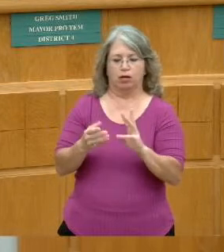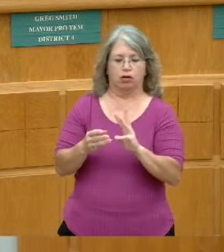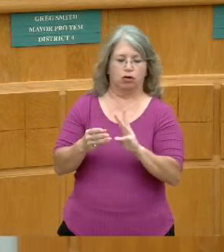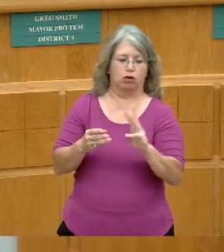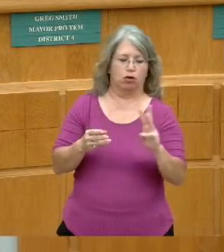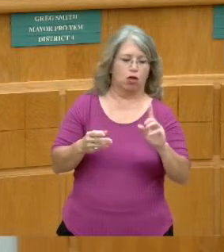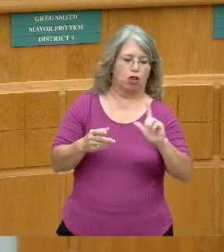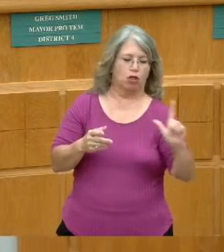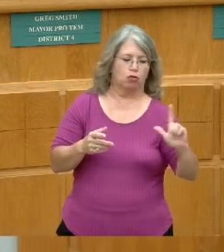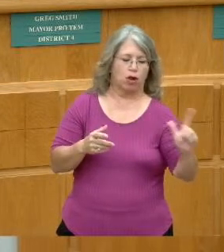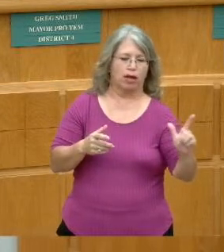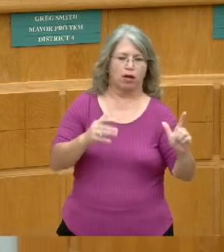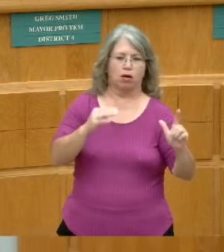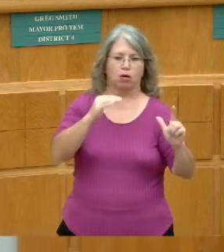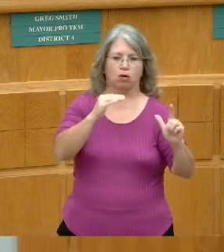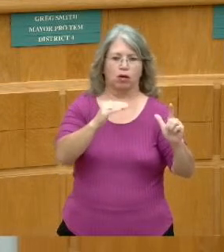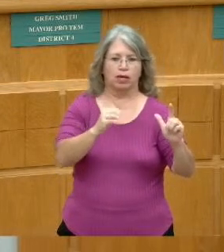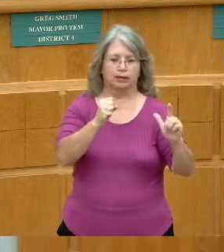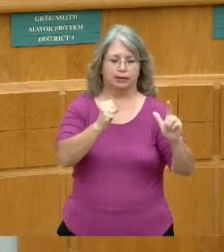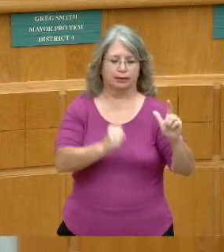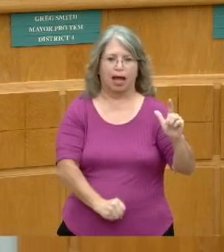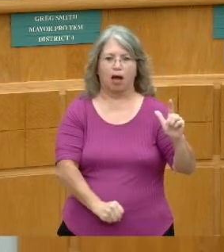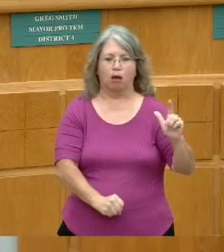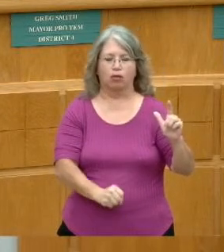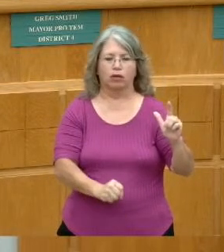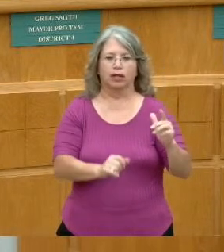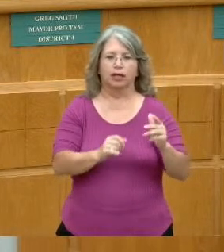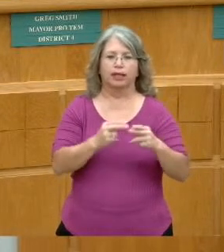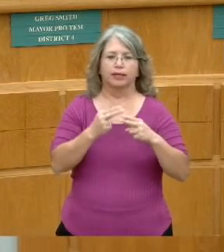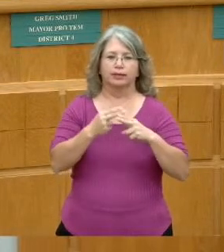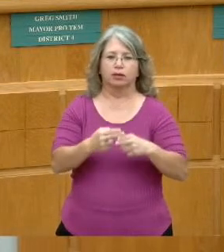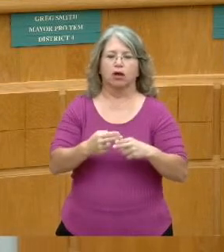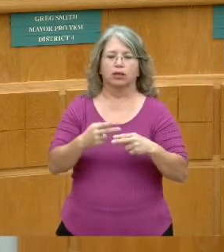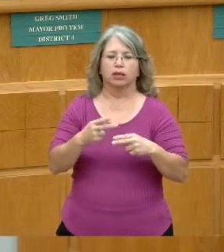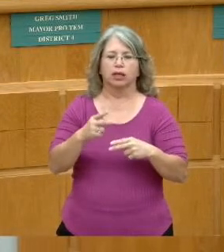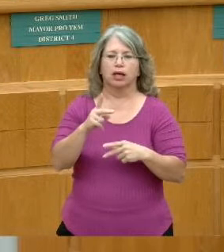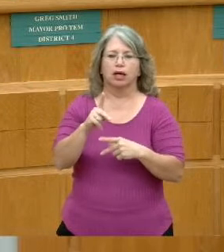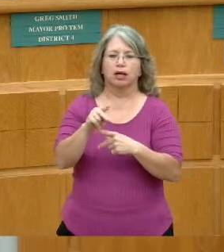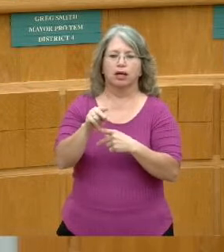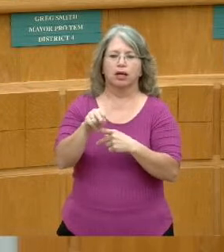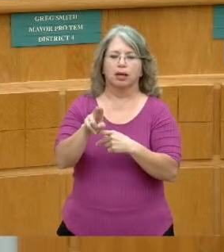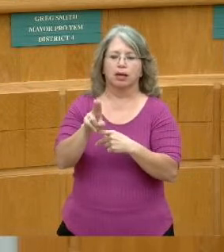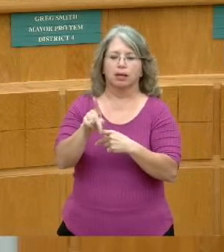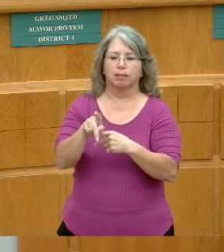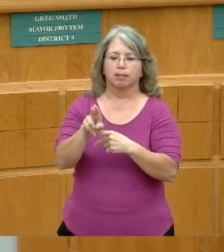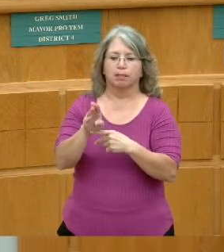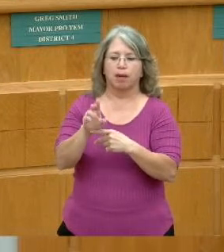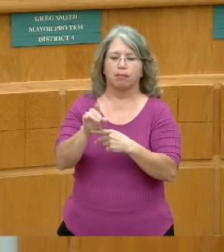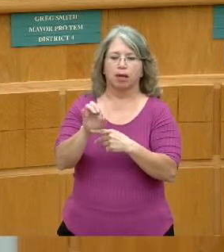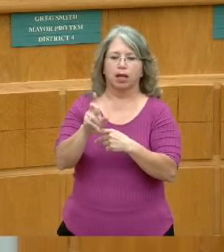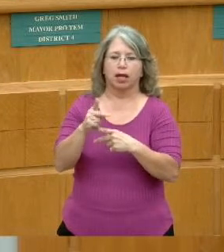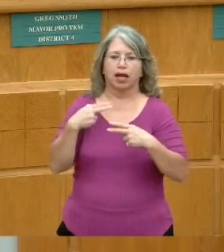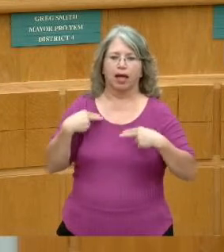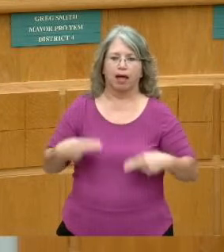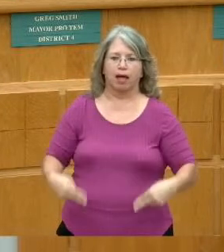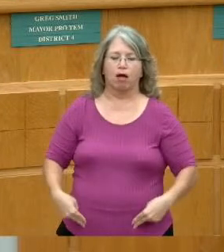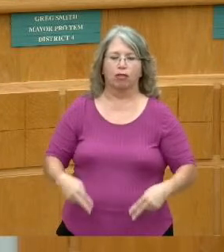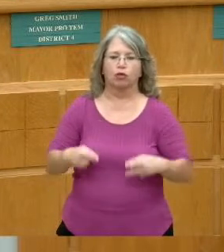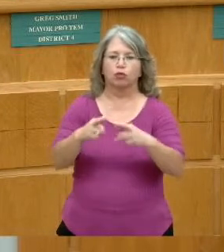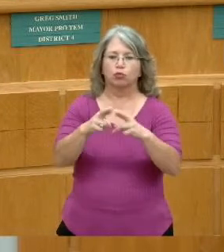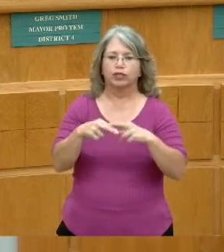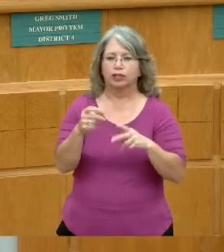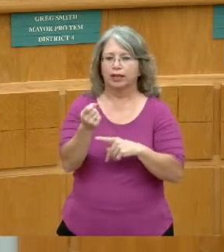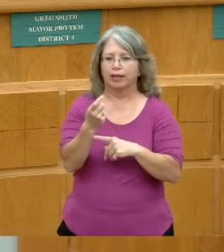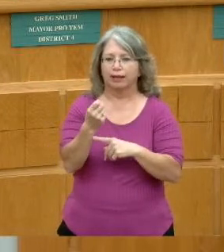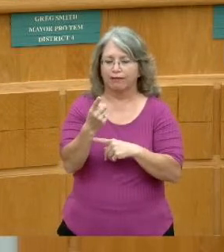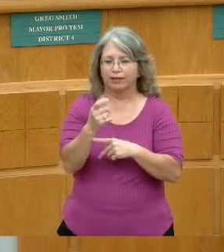border. It's called Public Health Region 11. It includes McAllen, it includes Kingsville, it includes a lot of different areas.